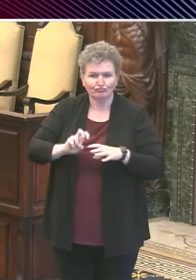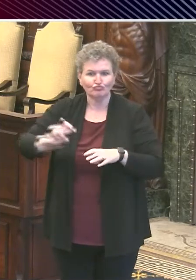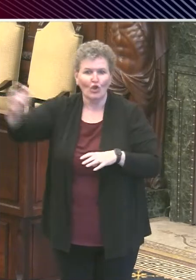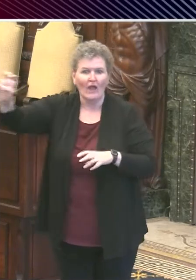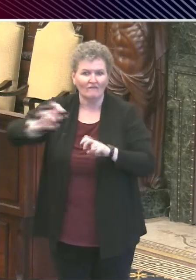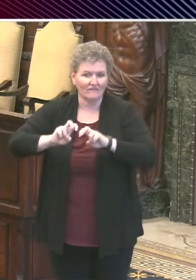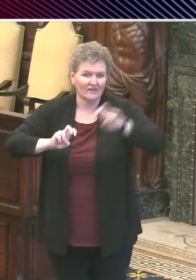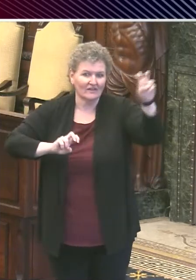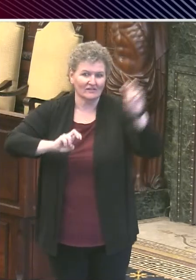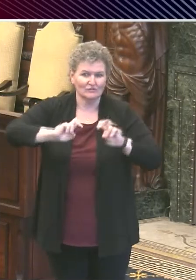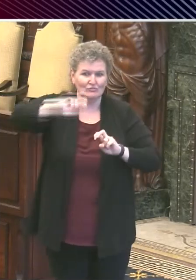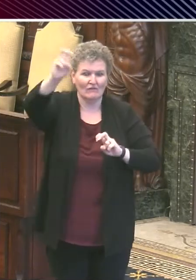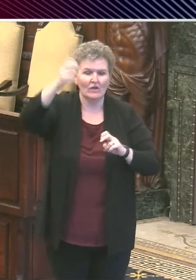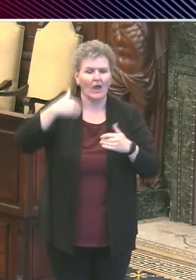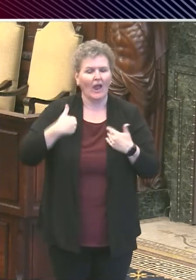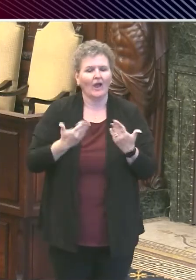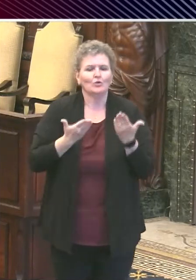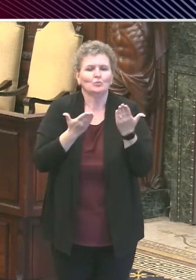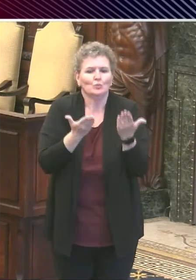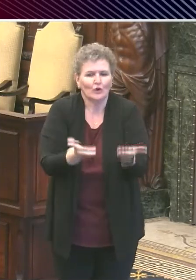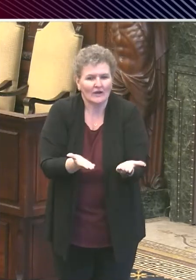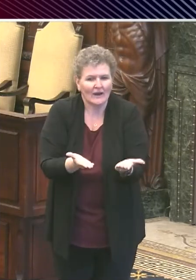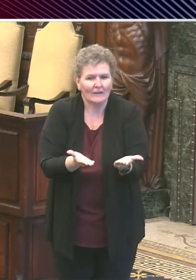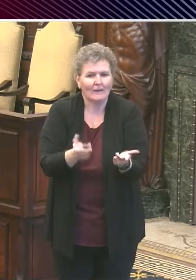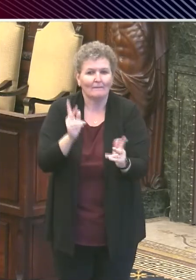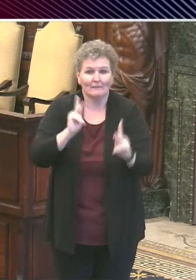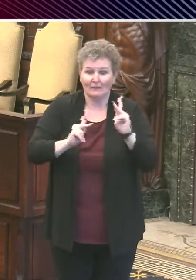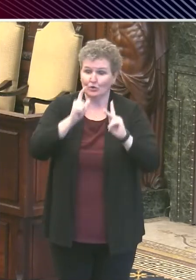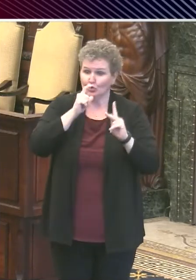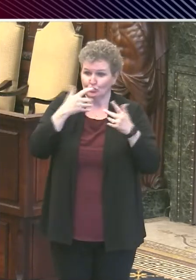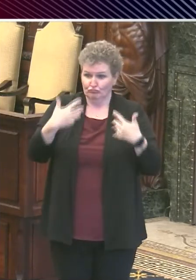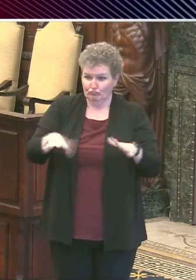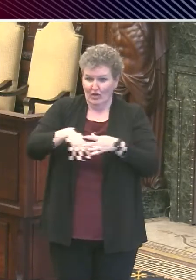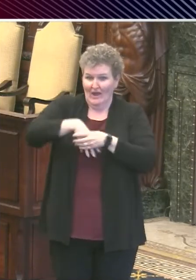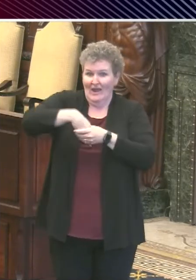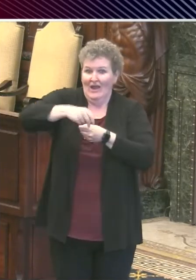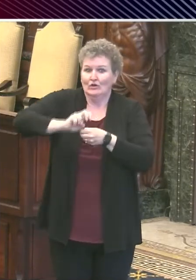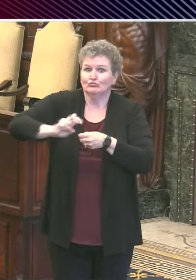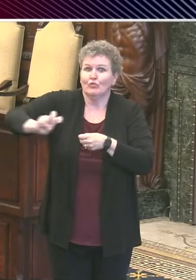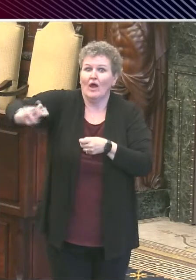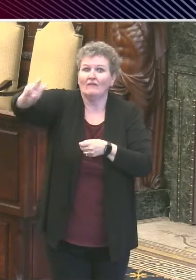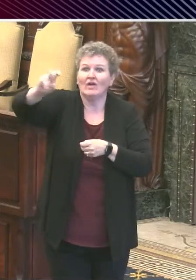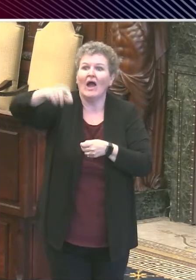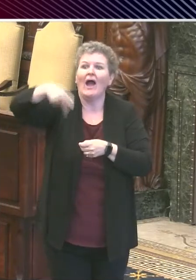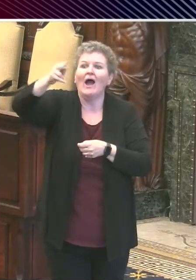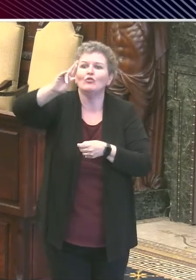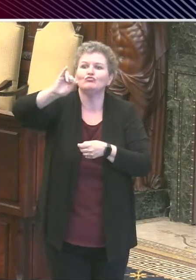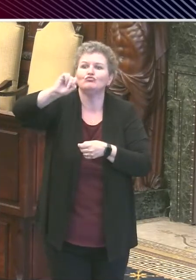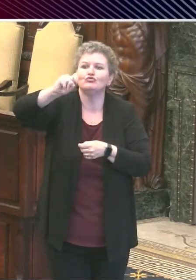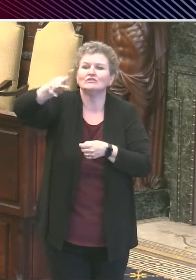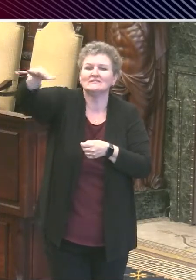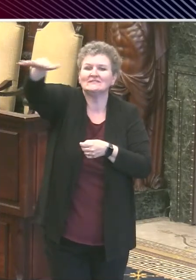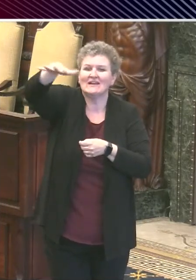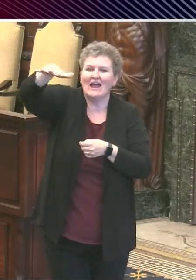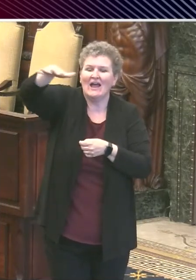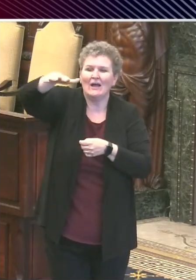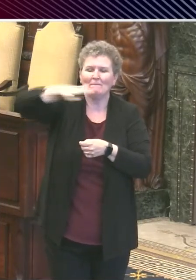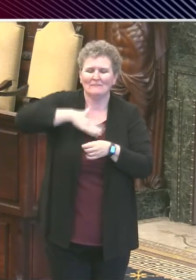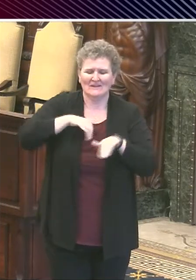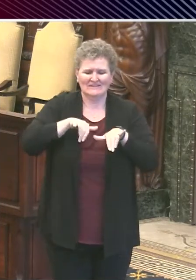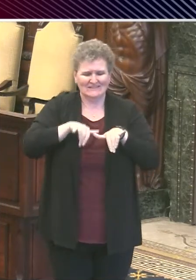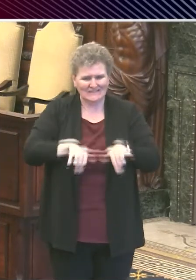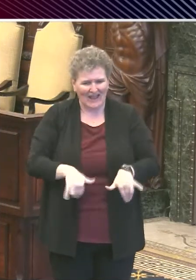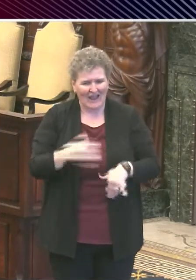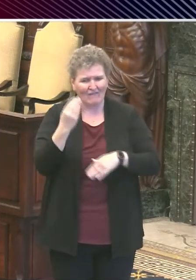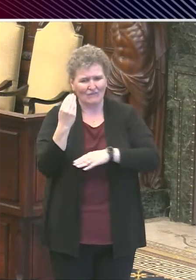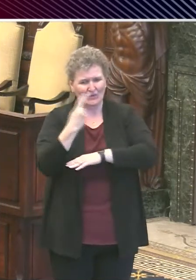issued recommendations, as you probably know, that for people who travel to high incidence areas, that they quarantine for 14 days. We did amend that because it became